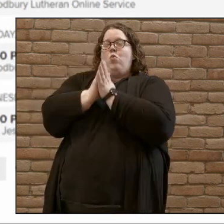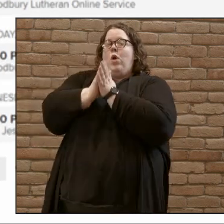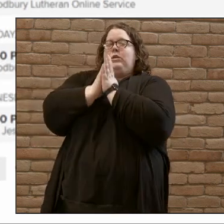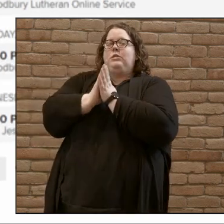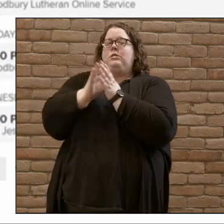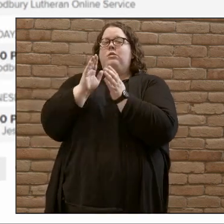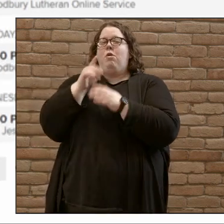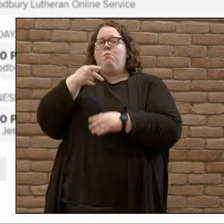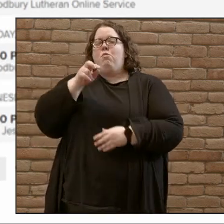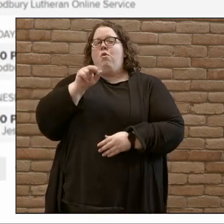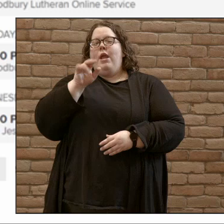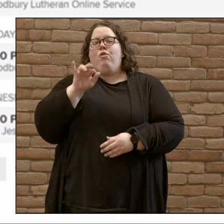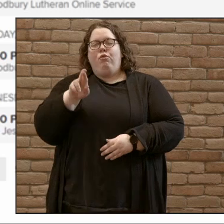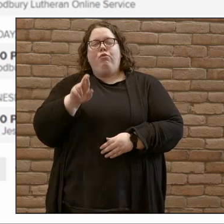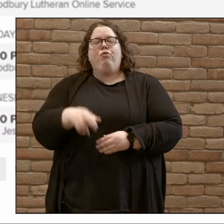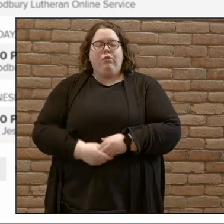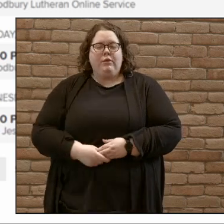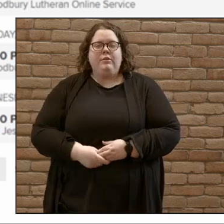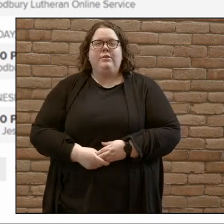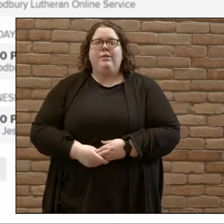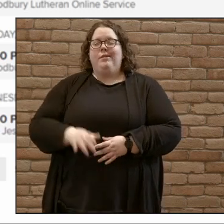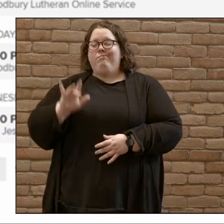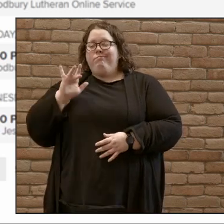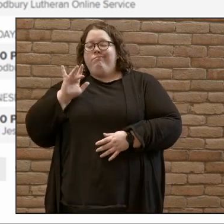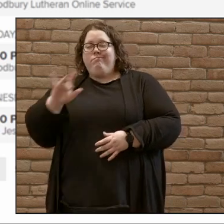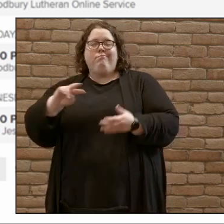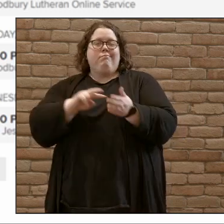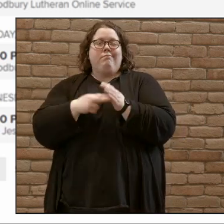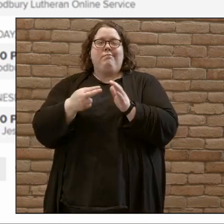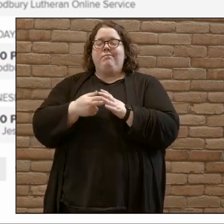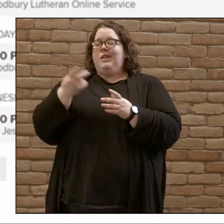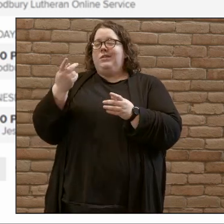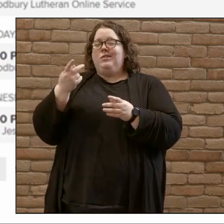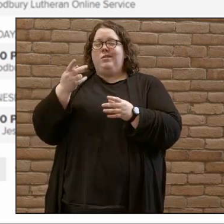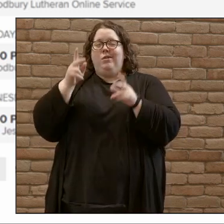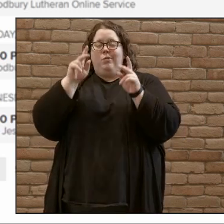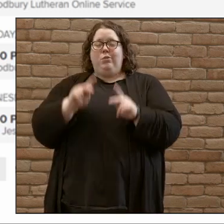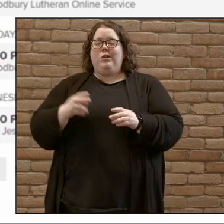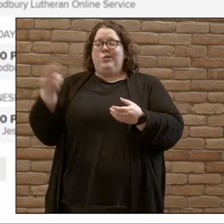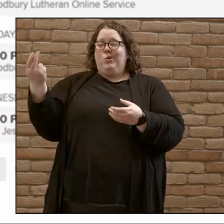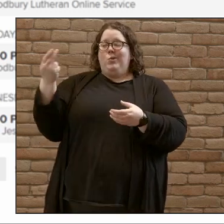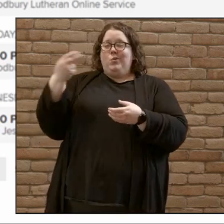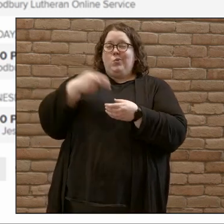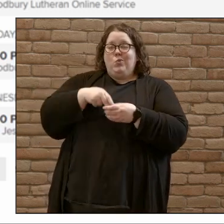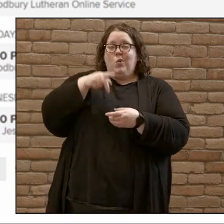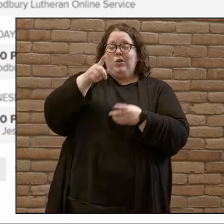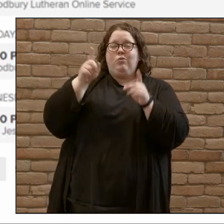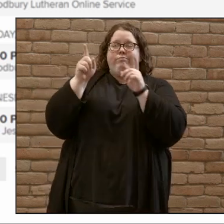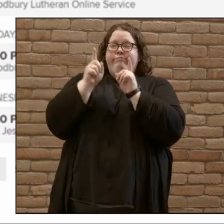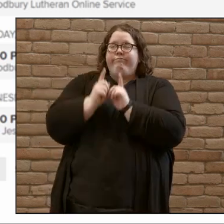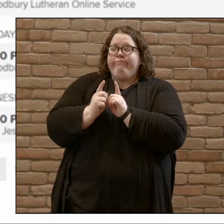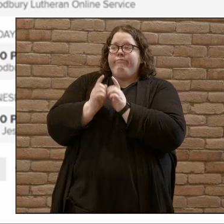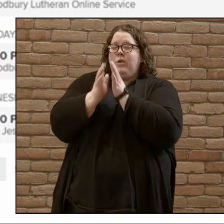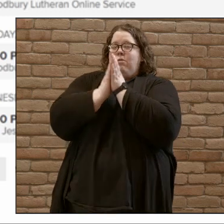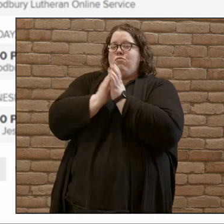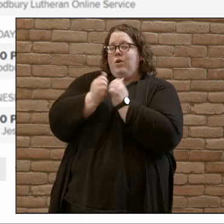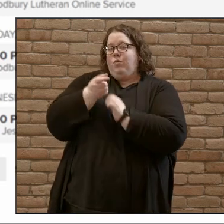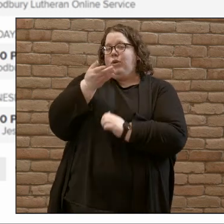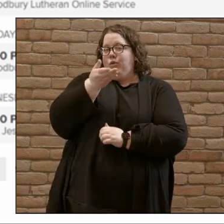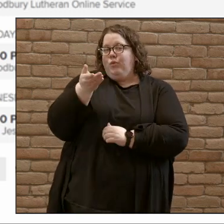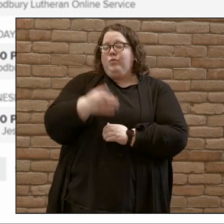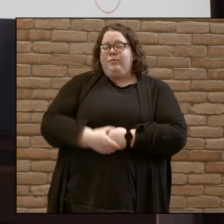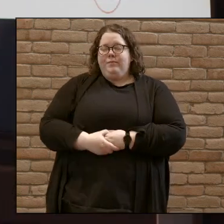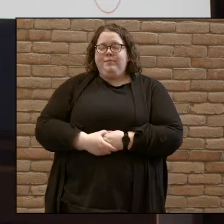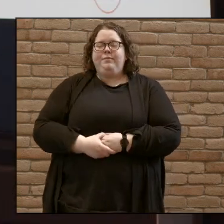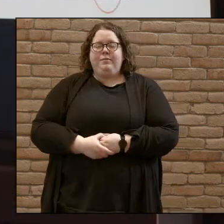click that button and somebody will be there to intercede with you in whatever prayers you might need. So if you're looking for some prayer, you can request prayer in that way as